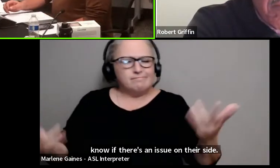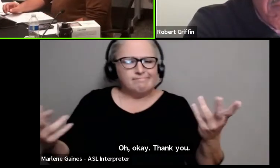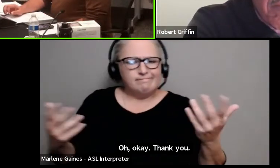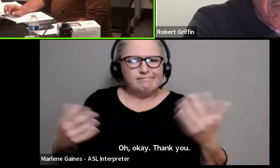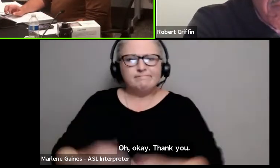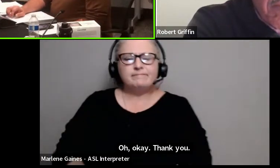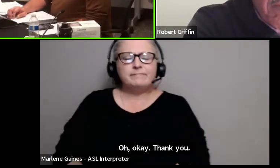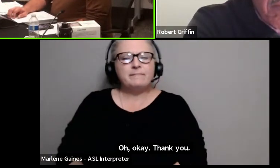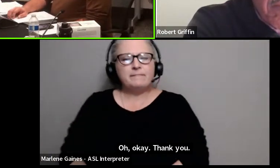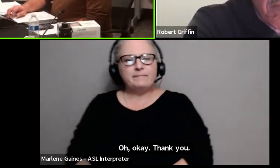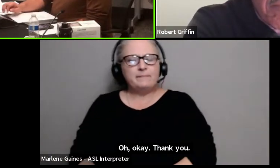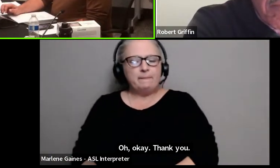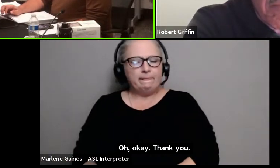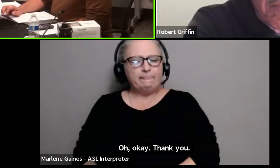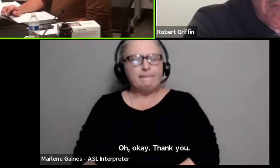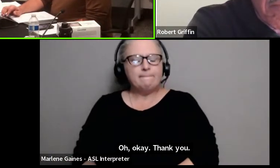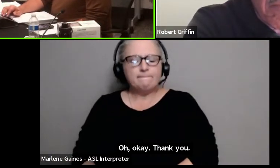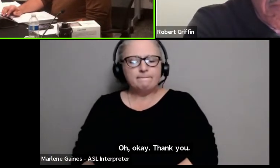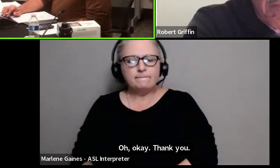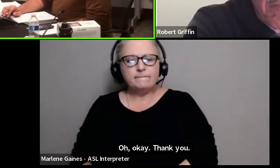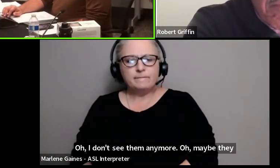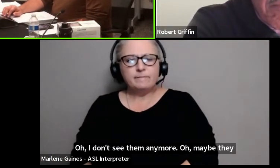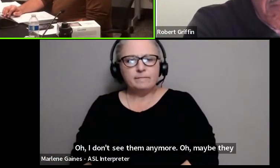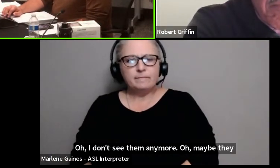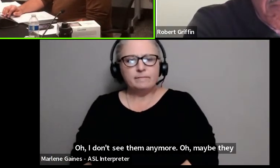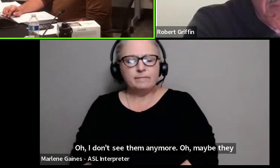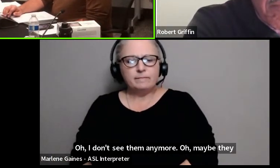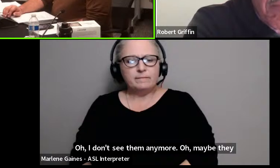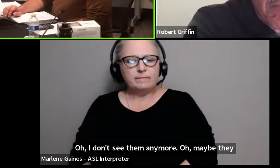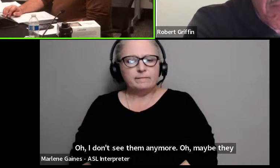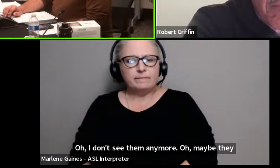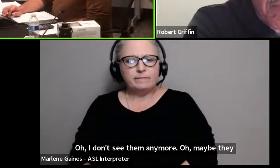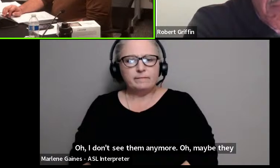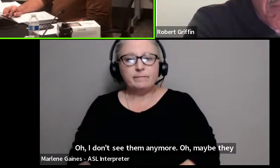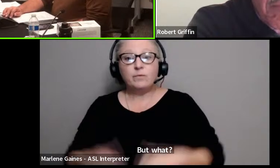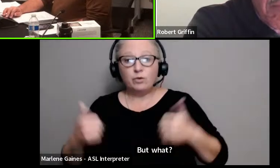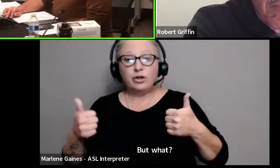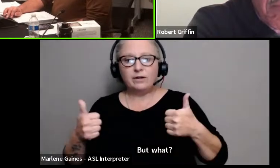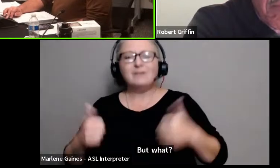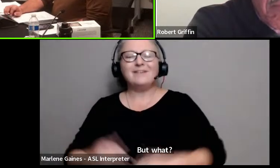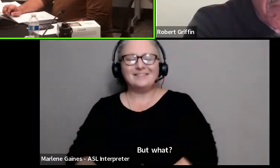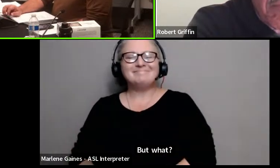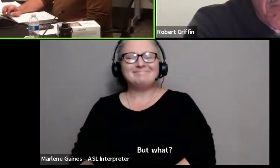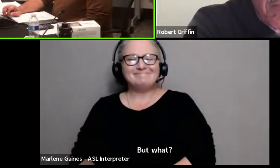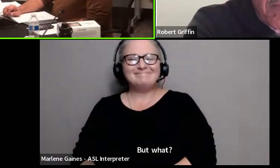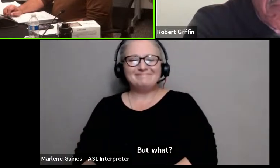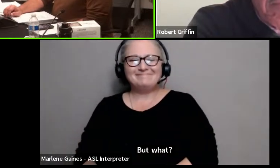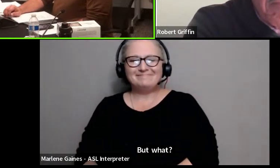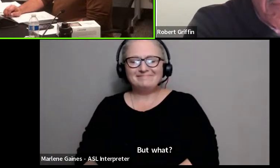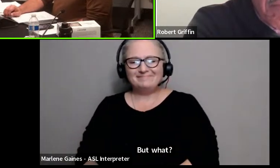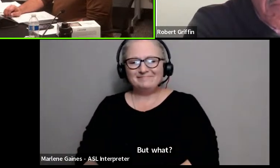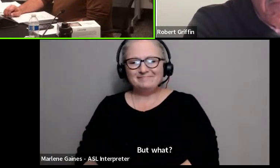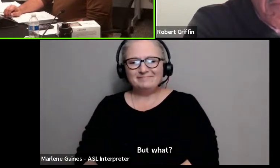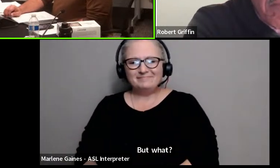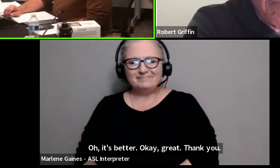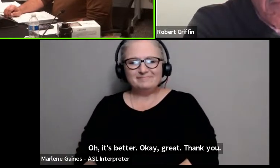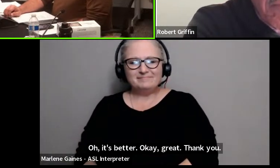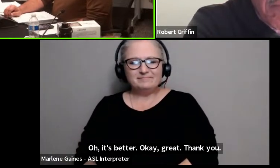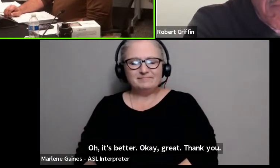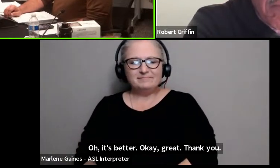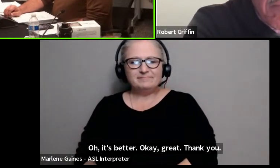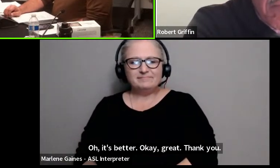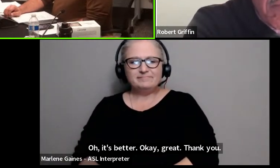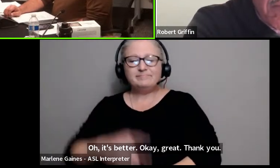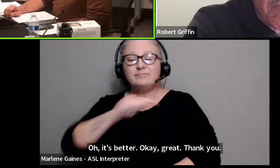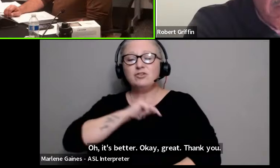Oh, maybe they dropped Dropped. off. But what? Oh, it's Oh, it's good. better. Okay, Okay. great. Thank you. Thank you. Okay,